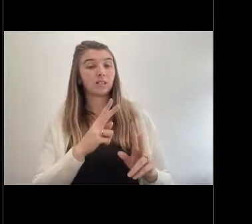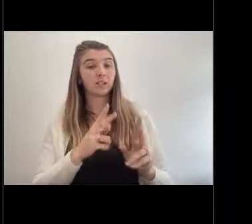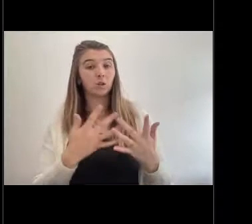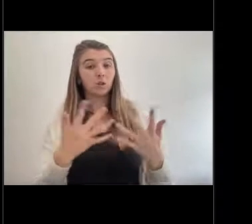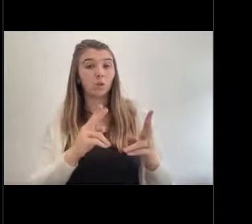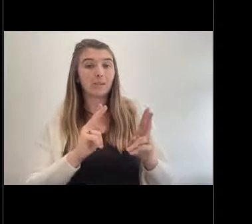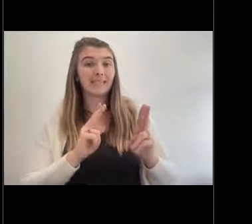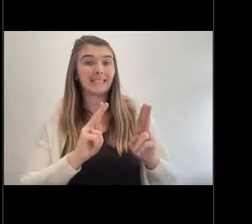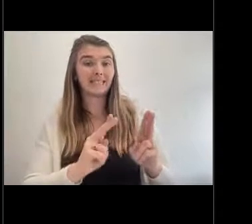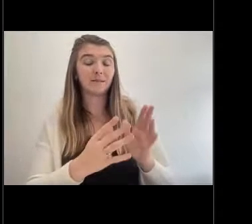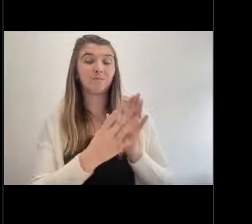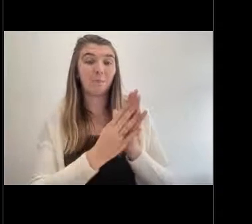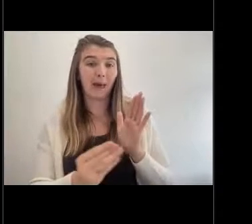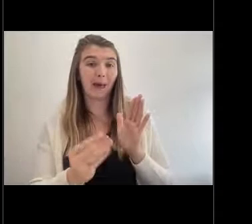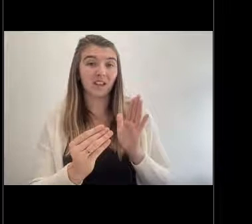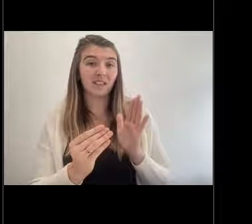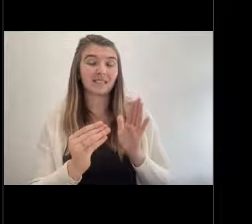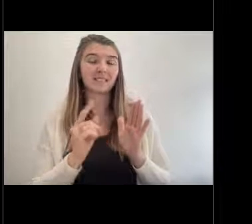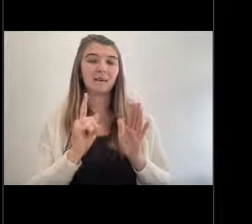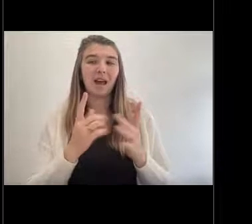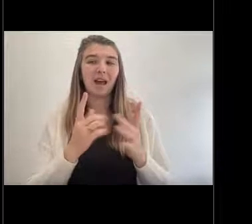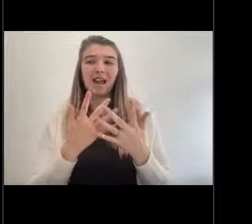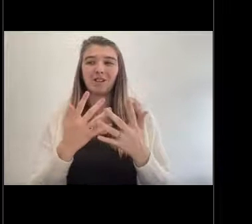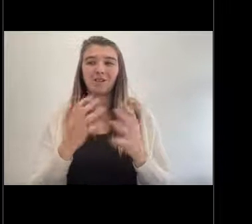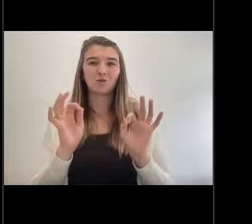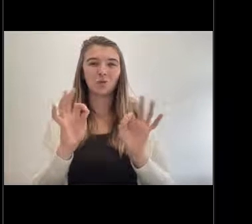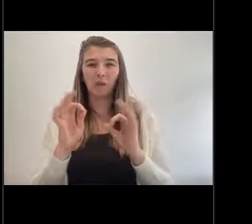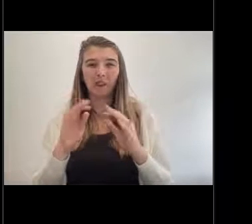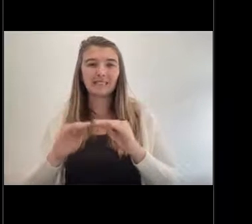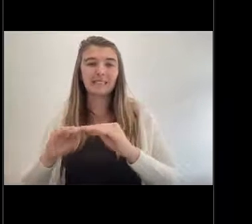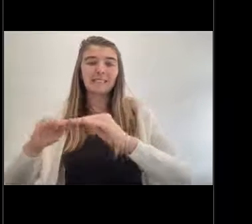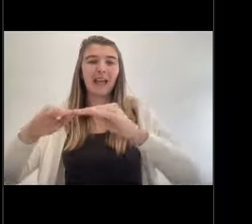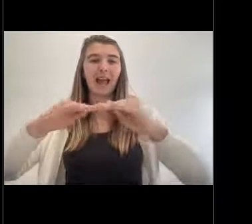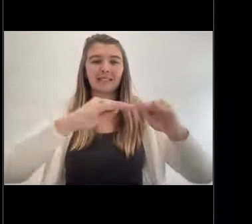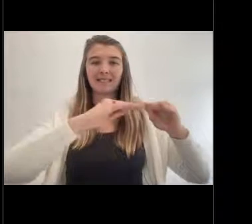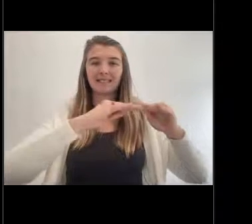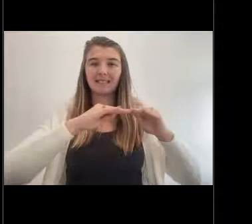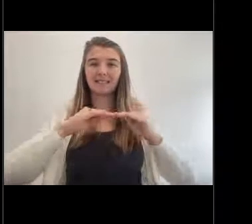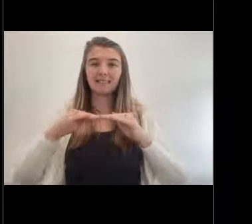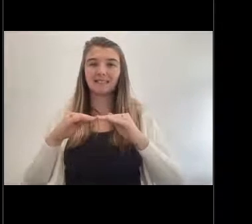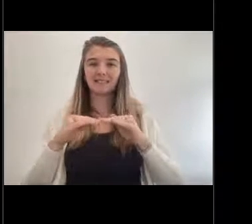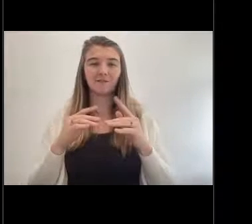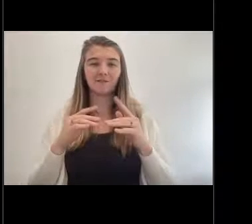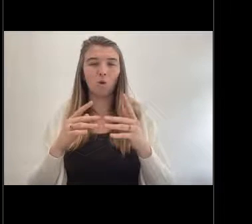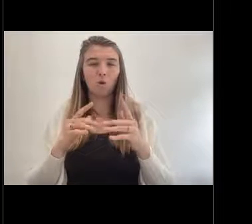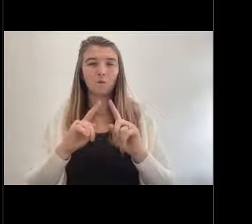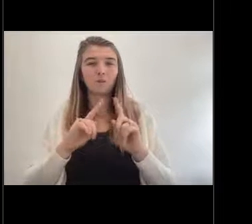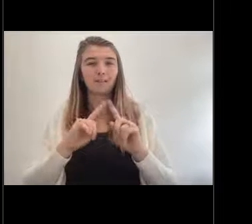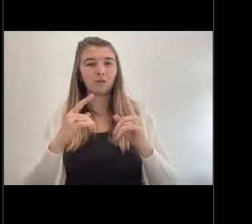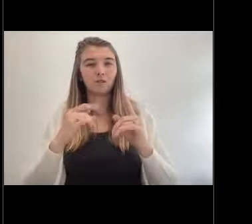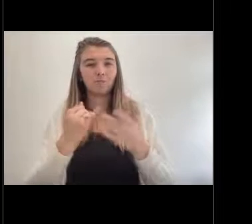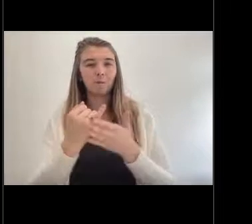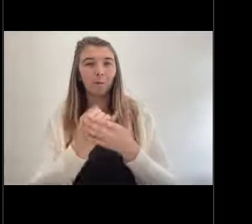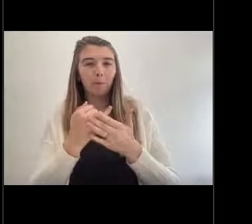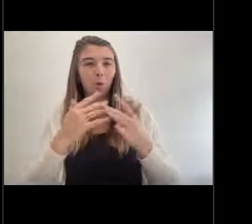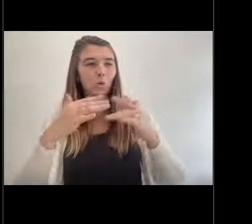of consensus, and there is no standard operating protocol currently for the analysis of this pollutant. And that is the challenge, to see if we